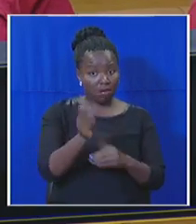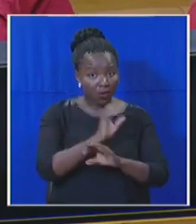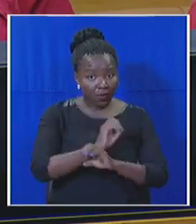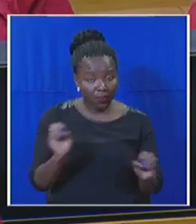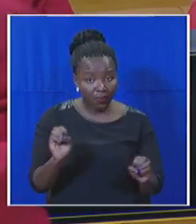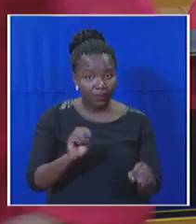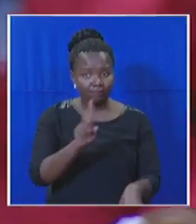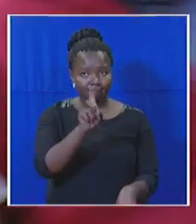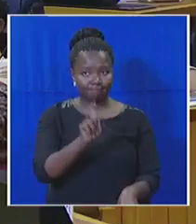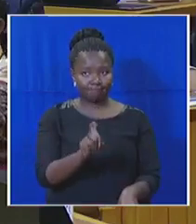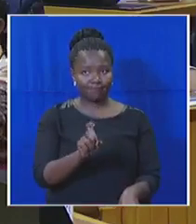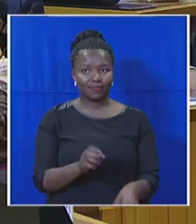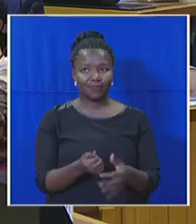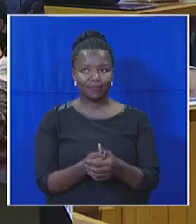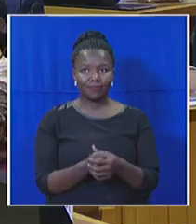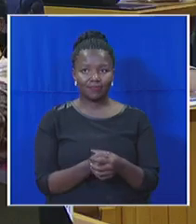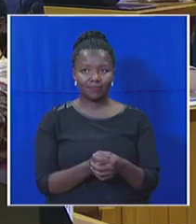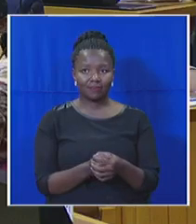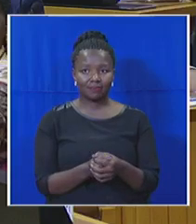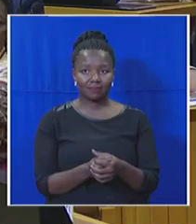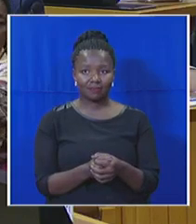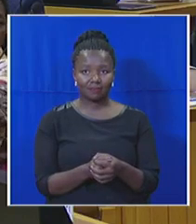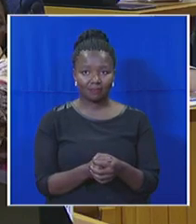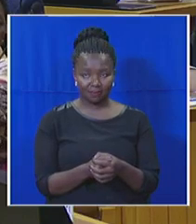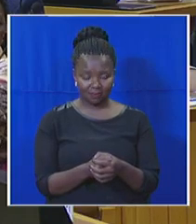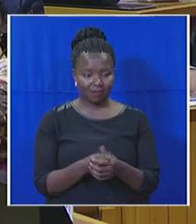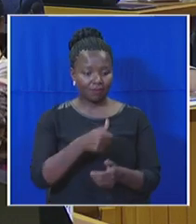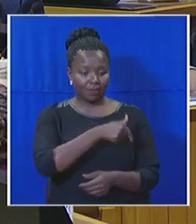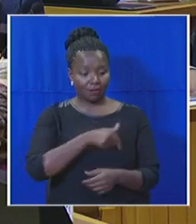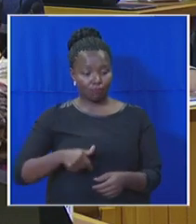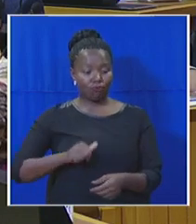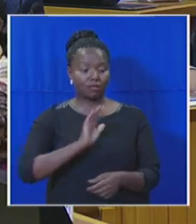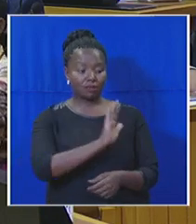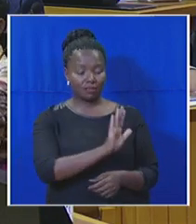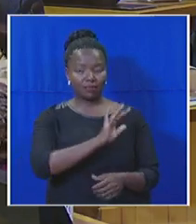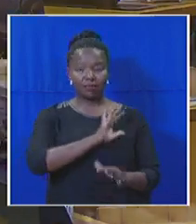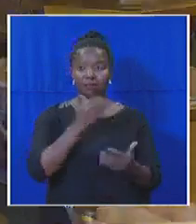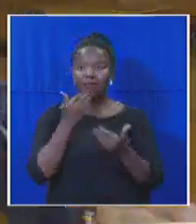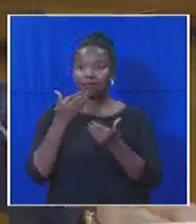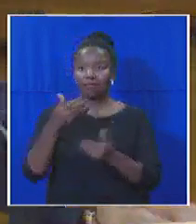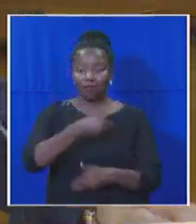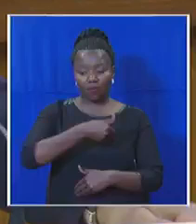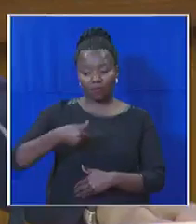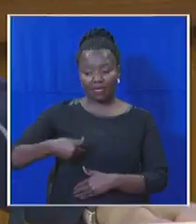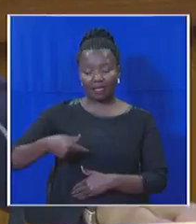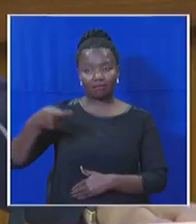not? Honorable the President. Thank you, Madam Speaker.